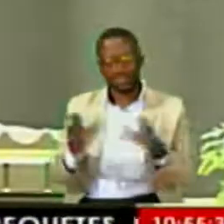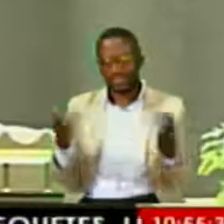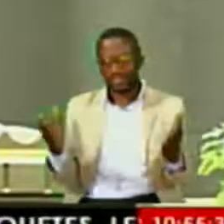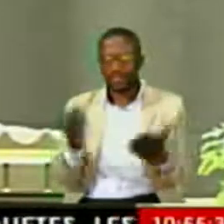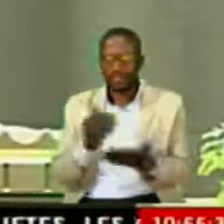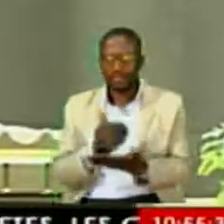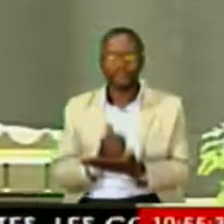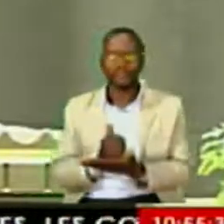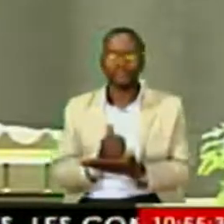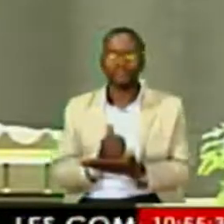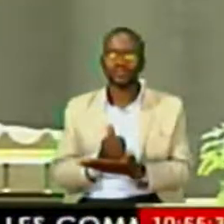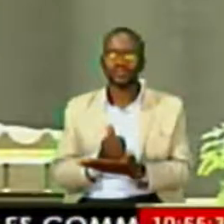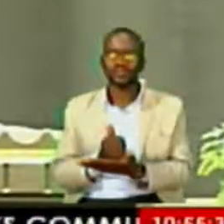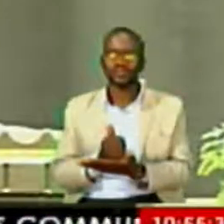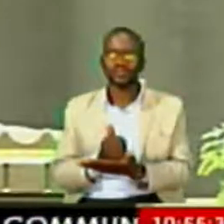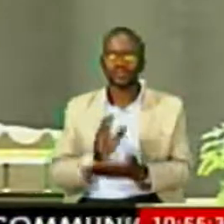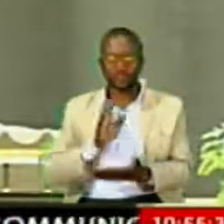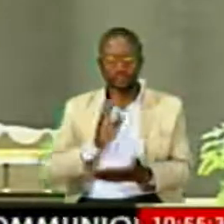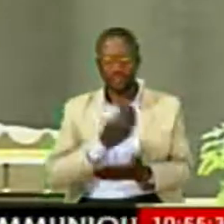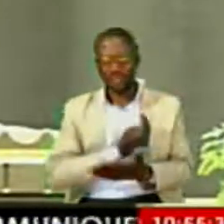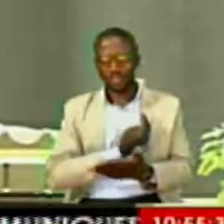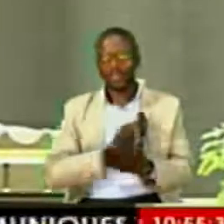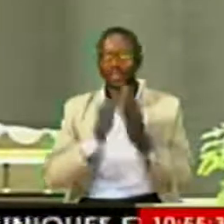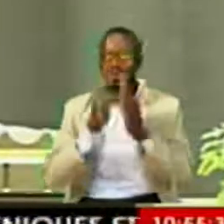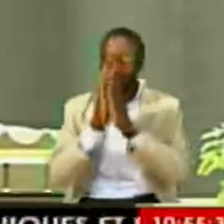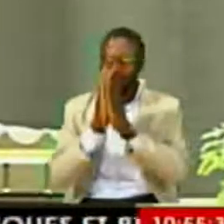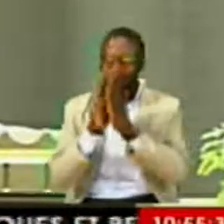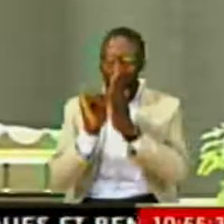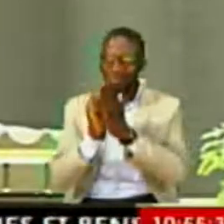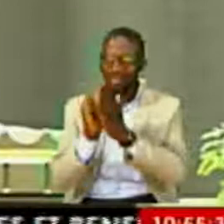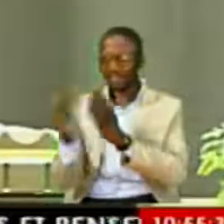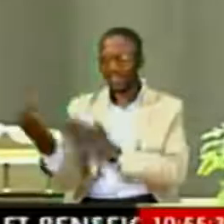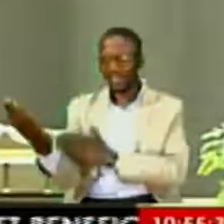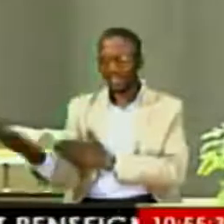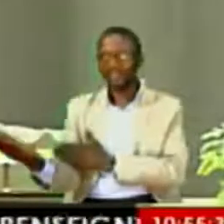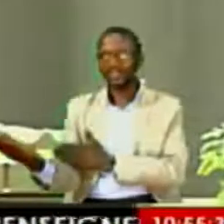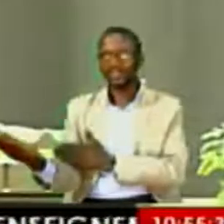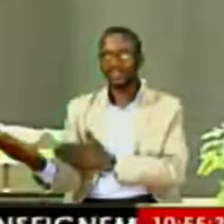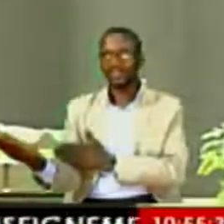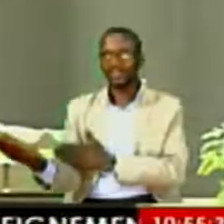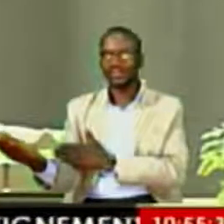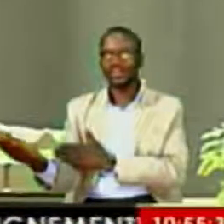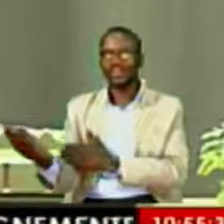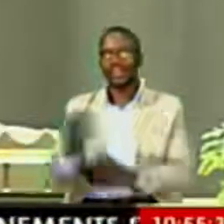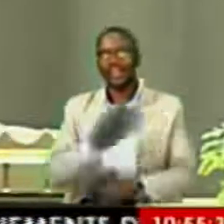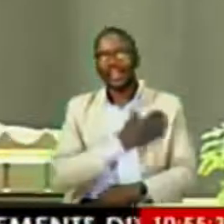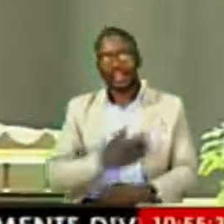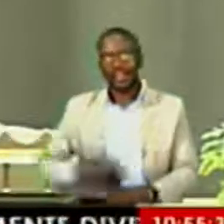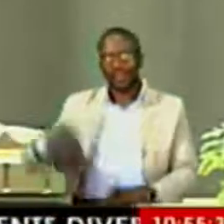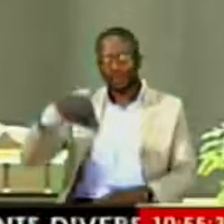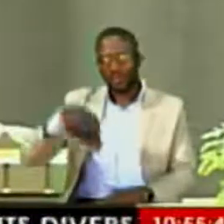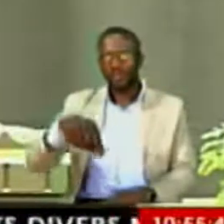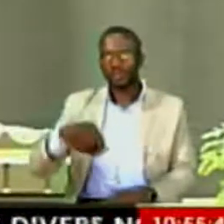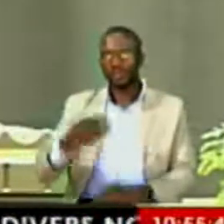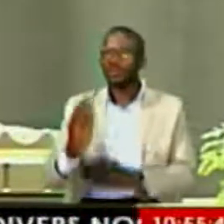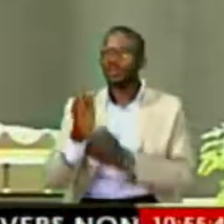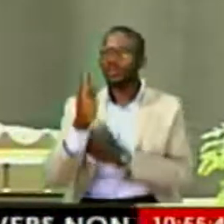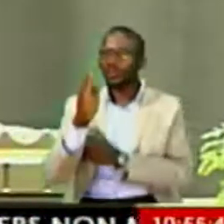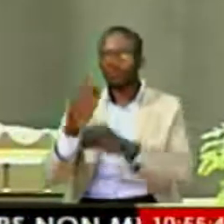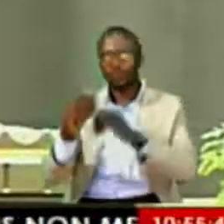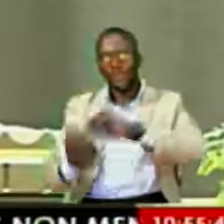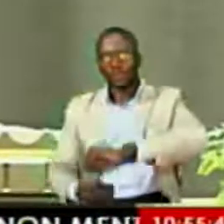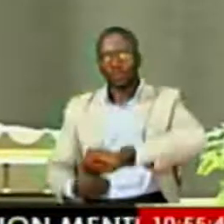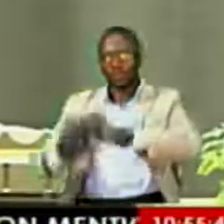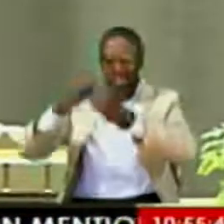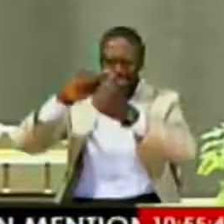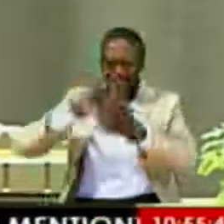Amen. Amen. Notre prière ce matin, our prayer this morning is Dieu puisse nous transformer. That